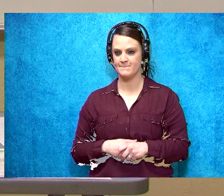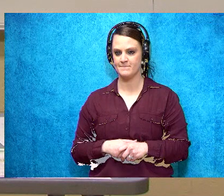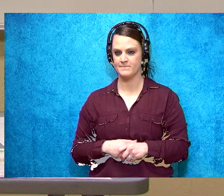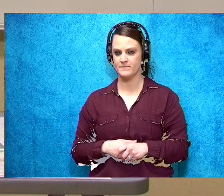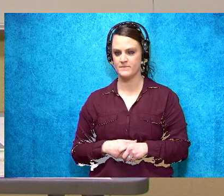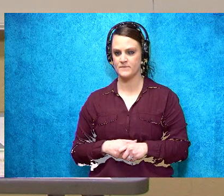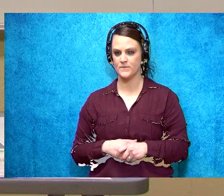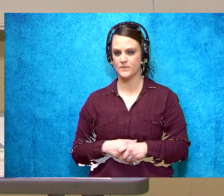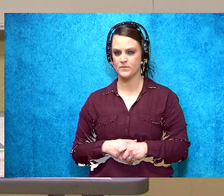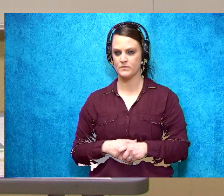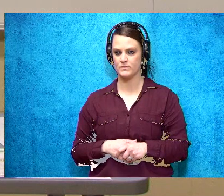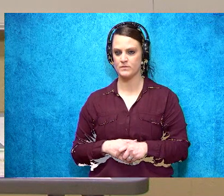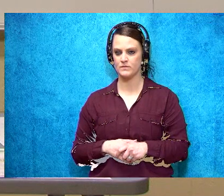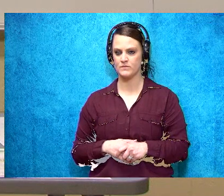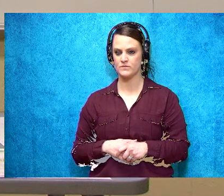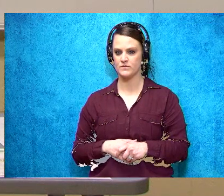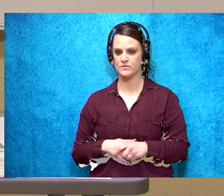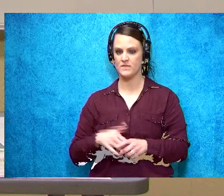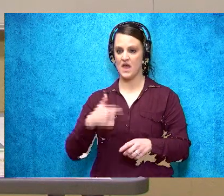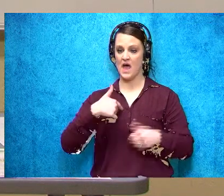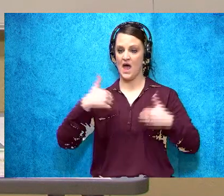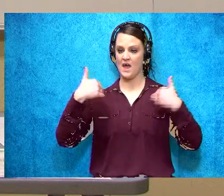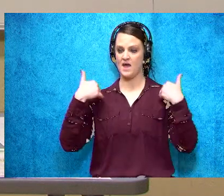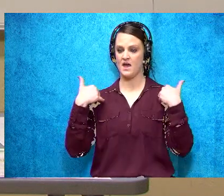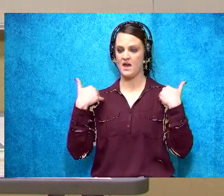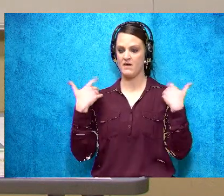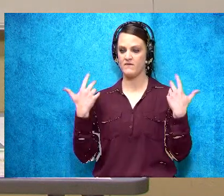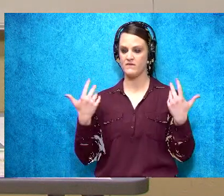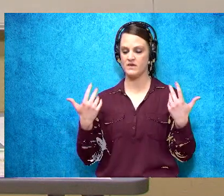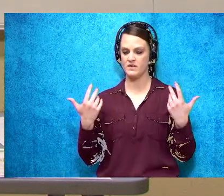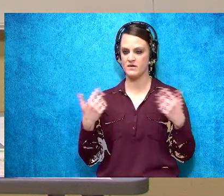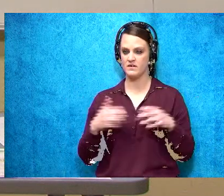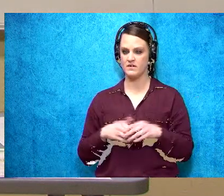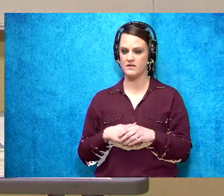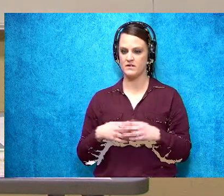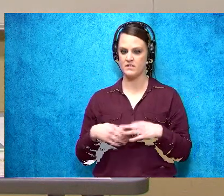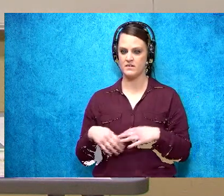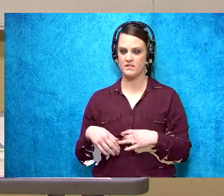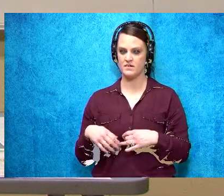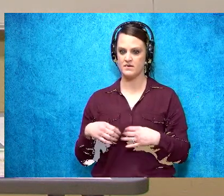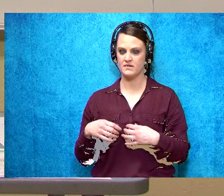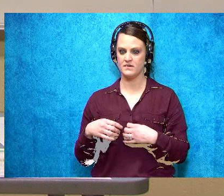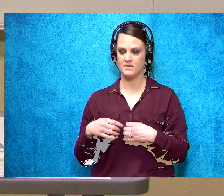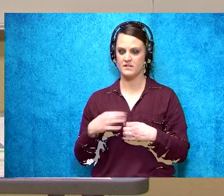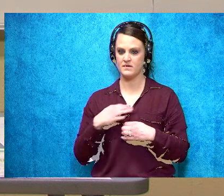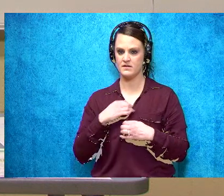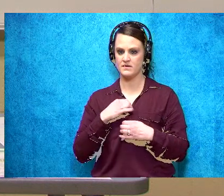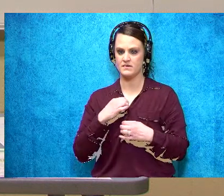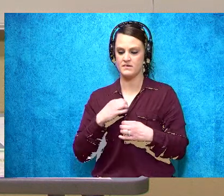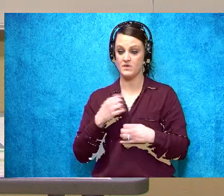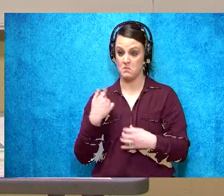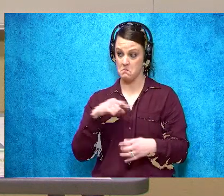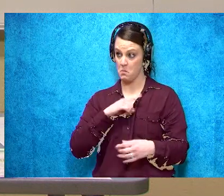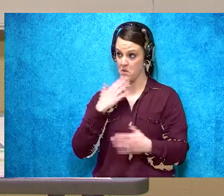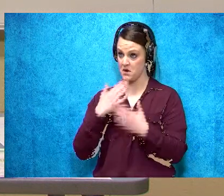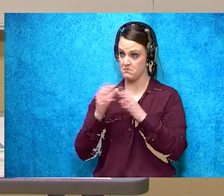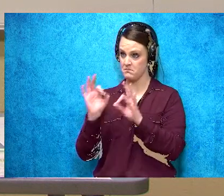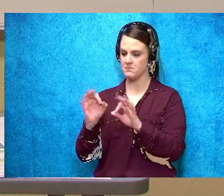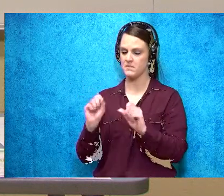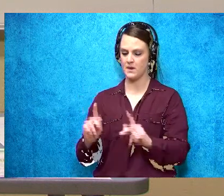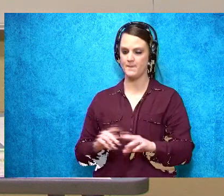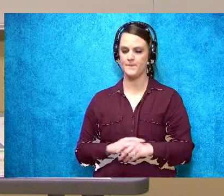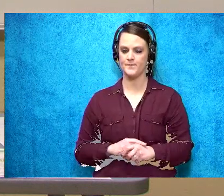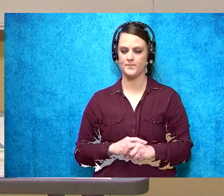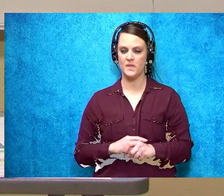I have taken, would it be better if we're good? Okay. I have taken